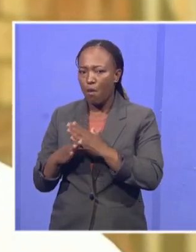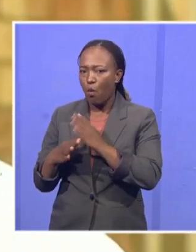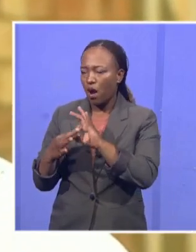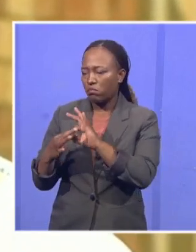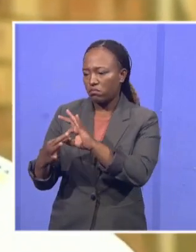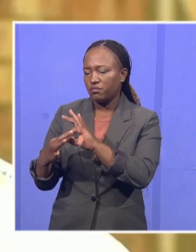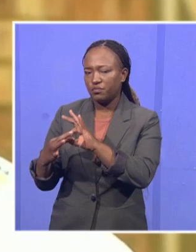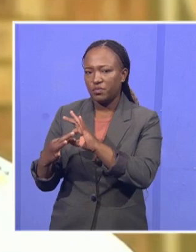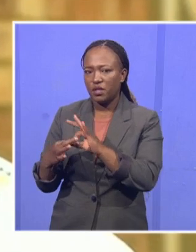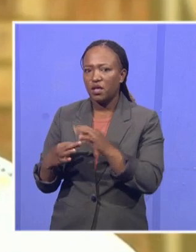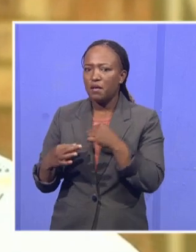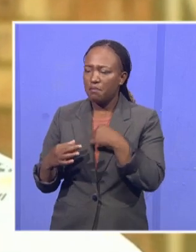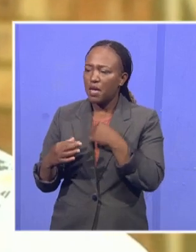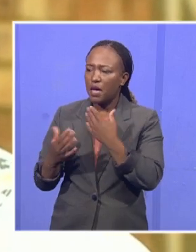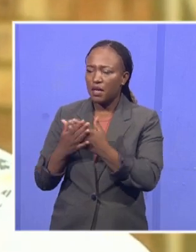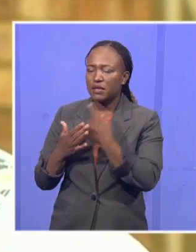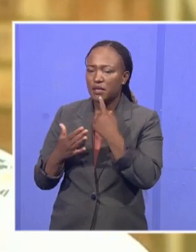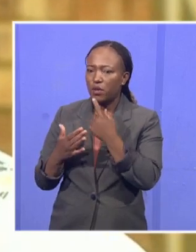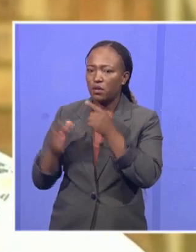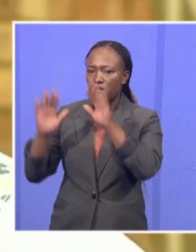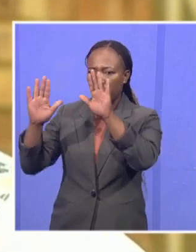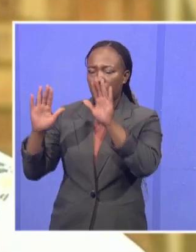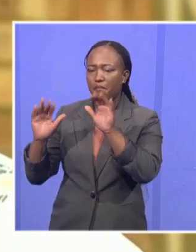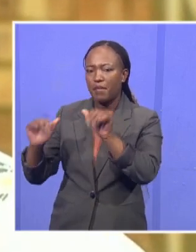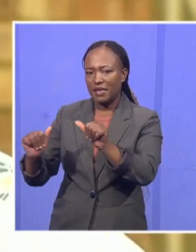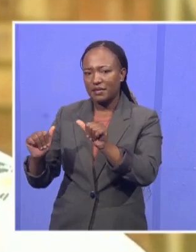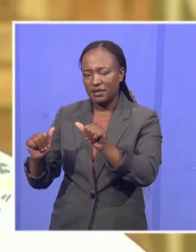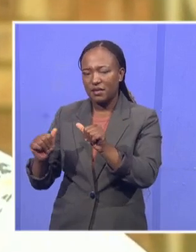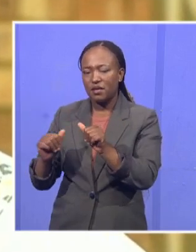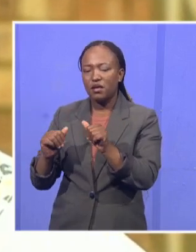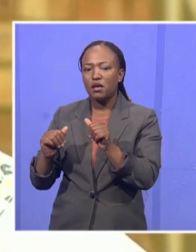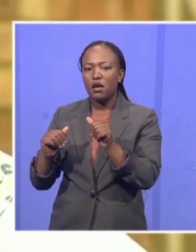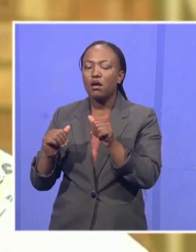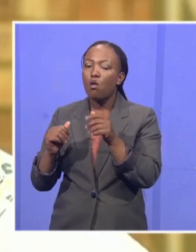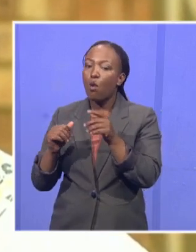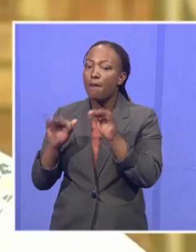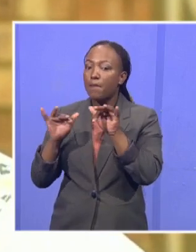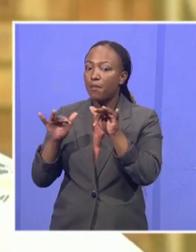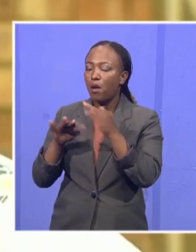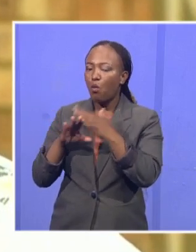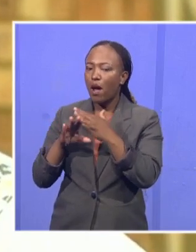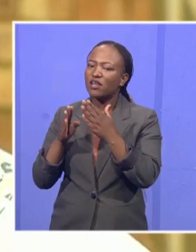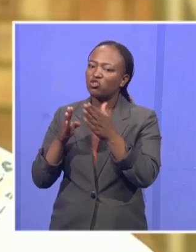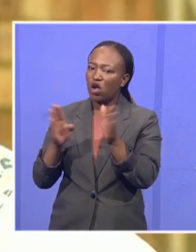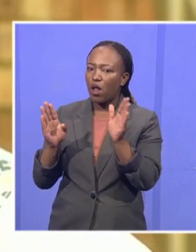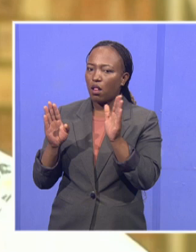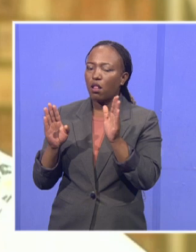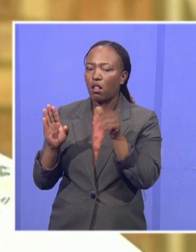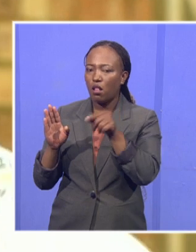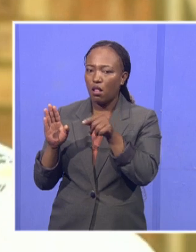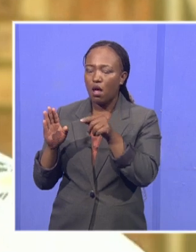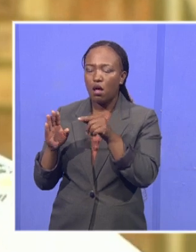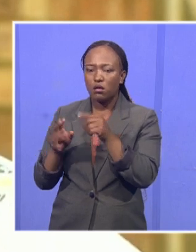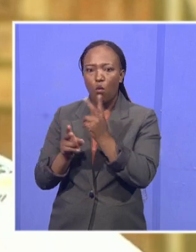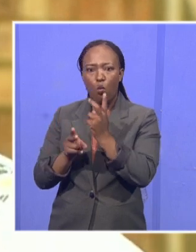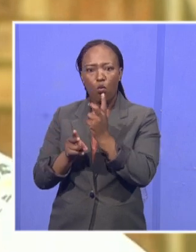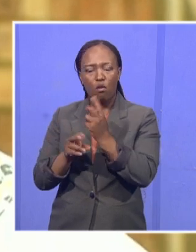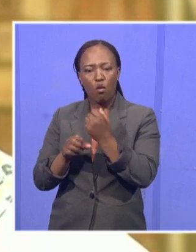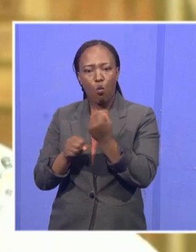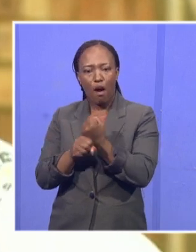blessed. I can say I'm blessed because the general workers we had are hardworking. We have some